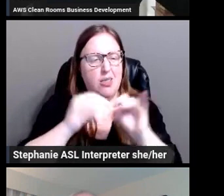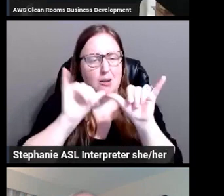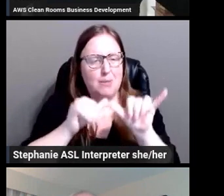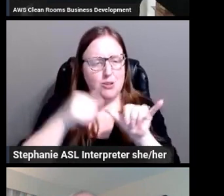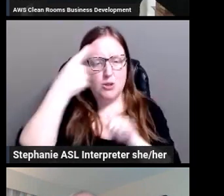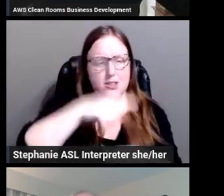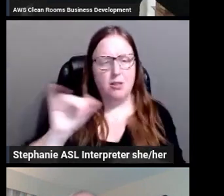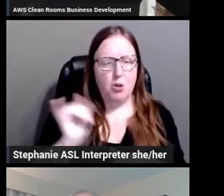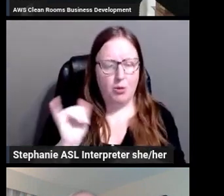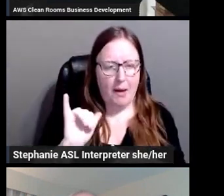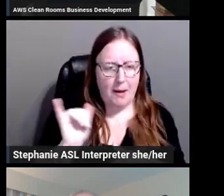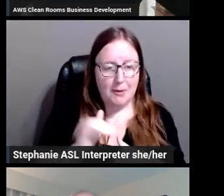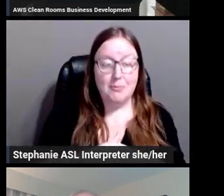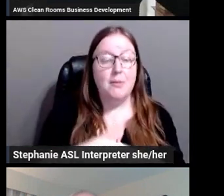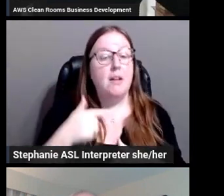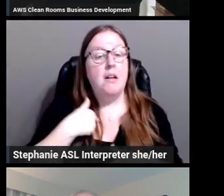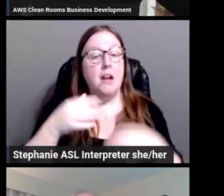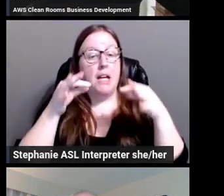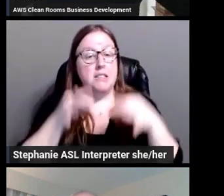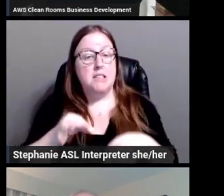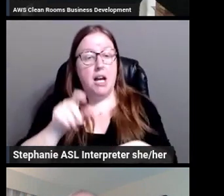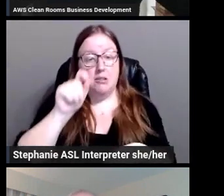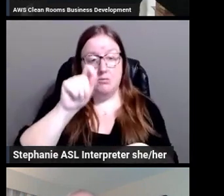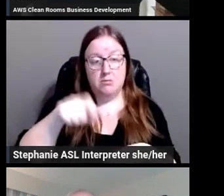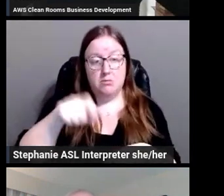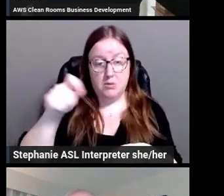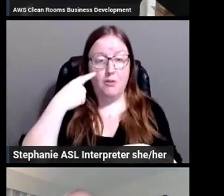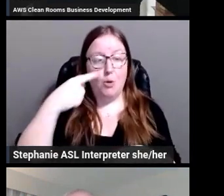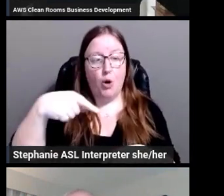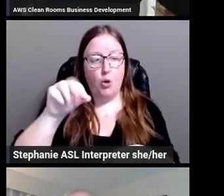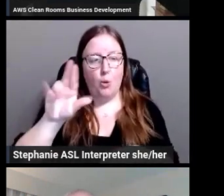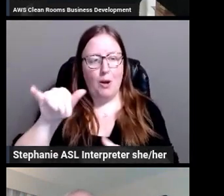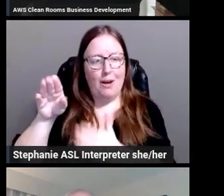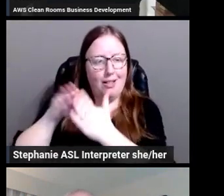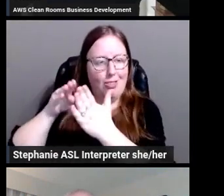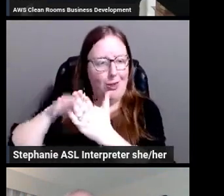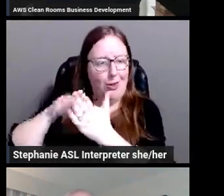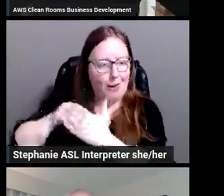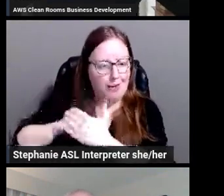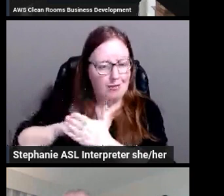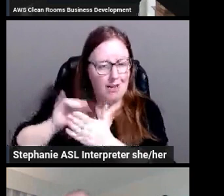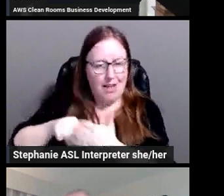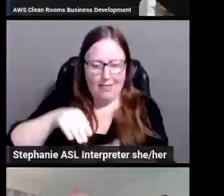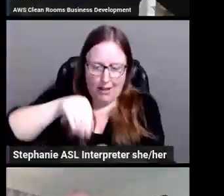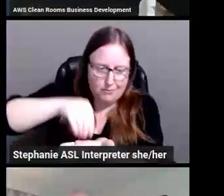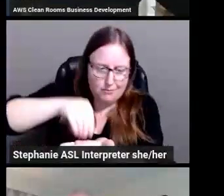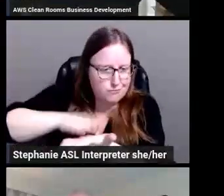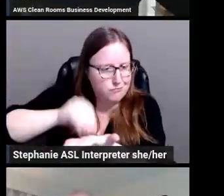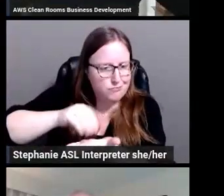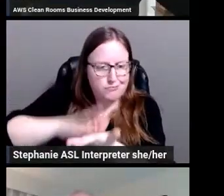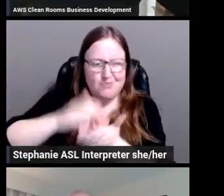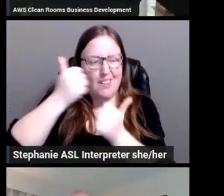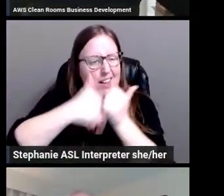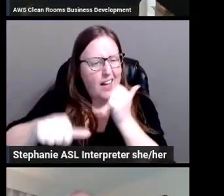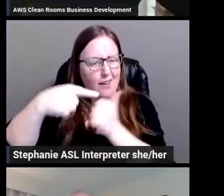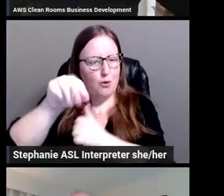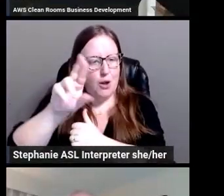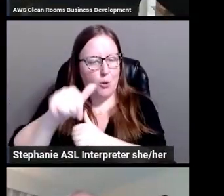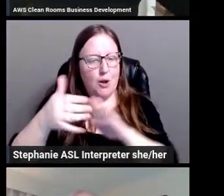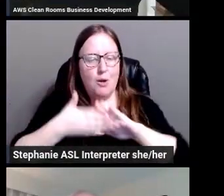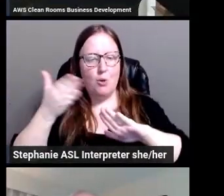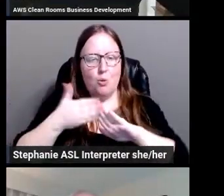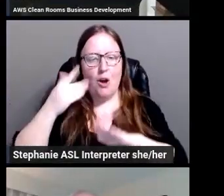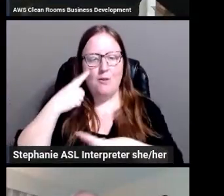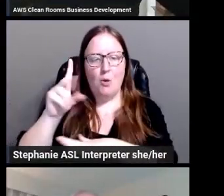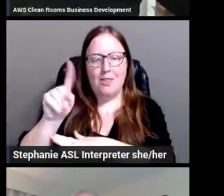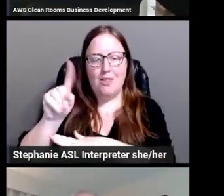like. And I also decide to turn on query logging, which is a feature that records every query that is run on the data that